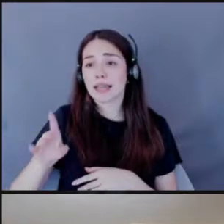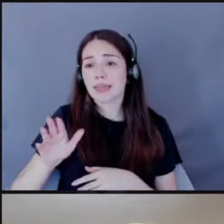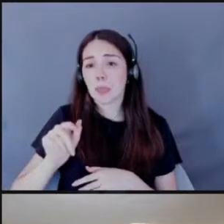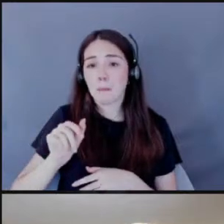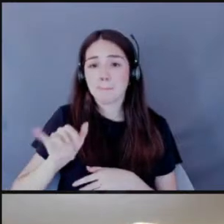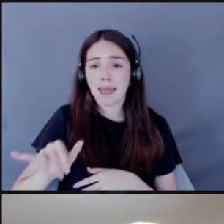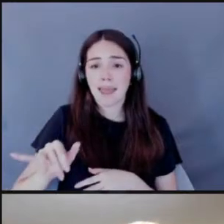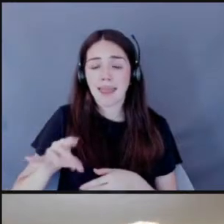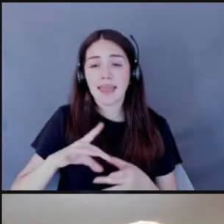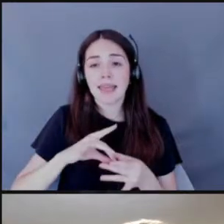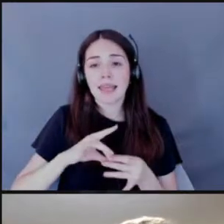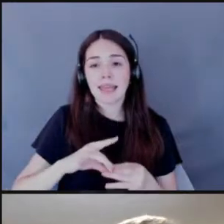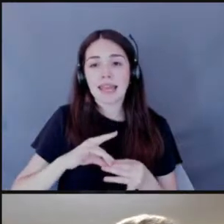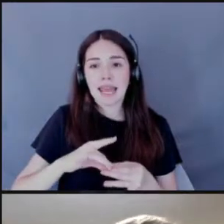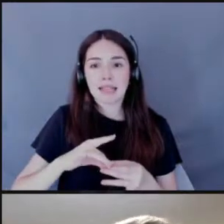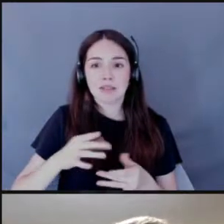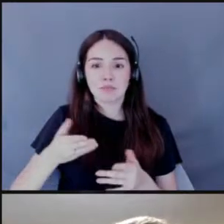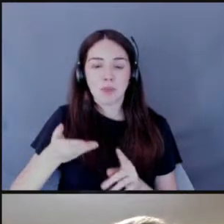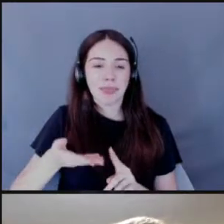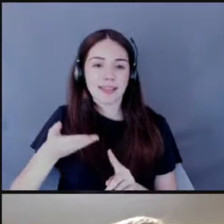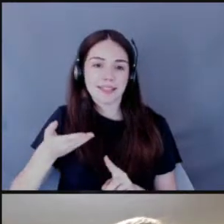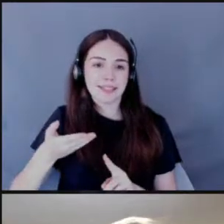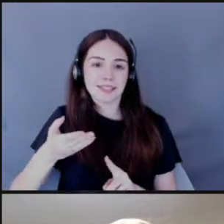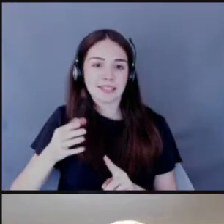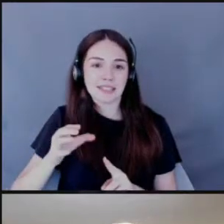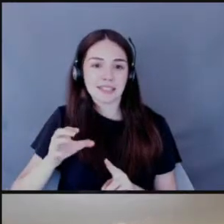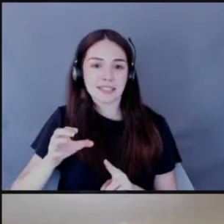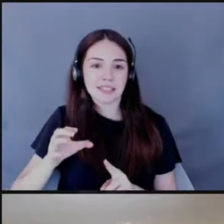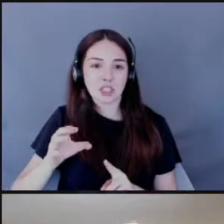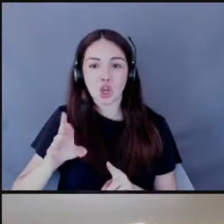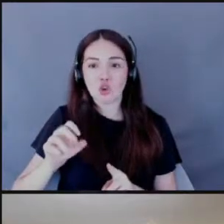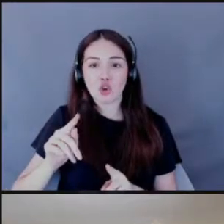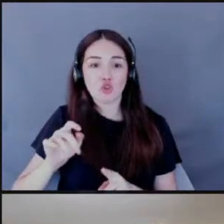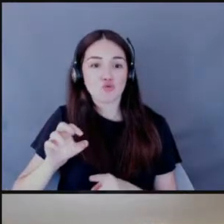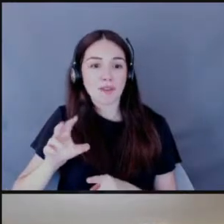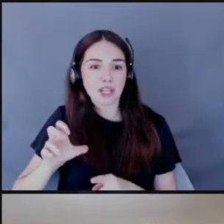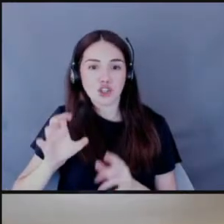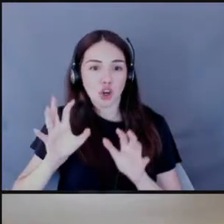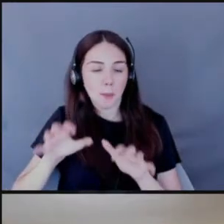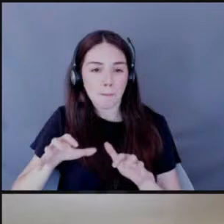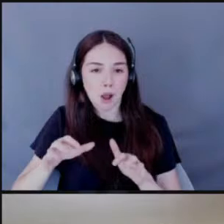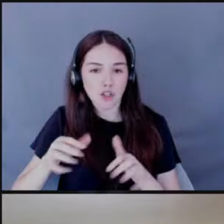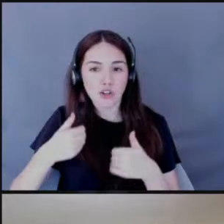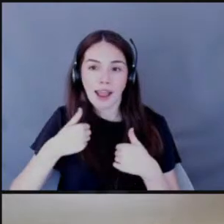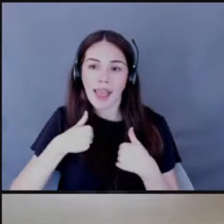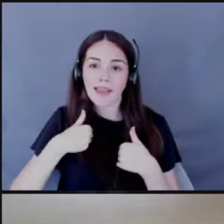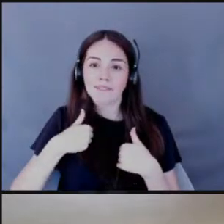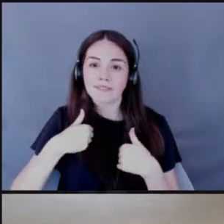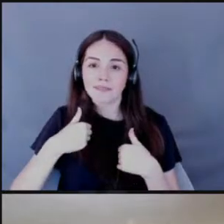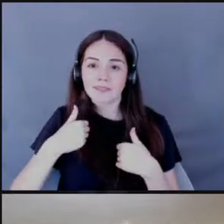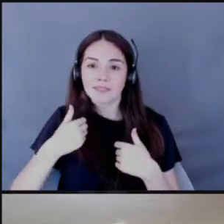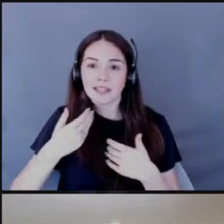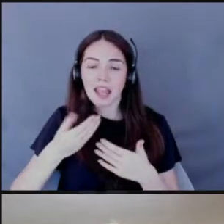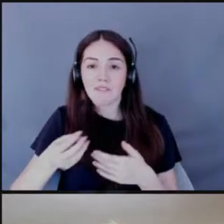this creature or whatever it is, this cultural thing that has kind of gained a life of its own.